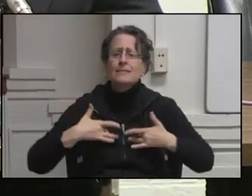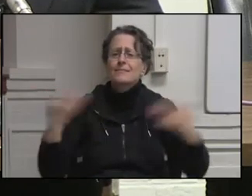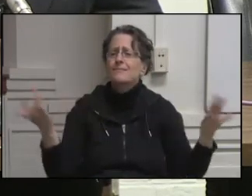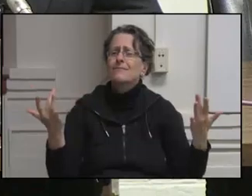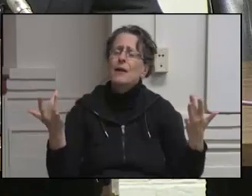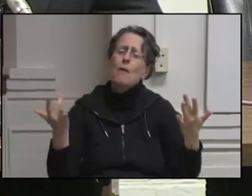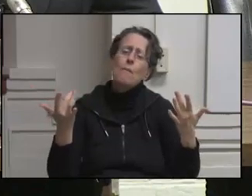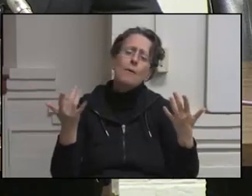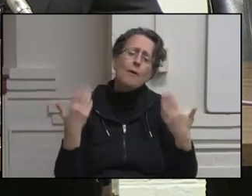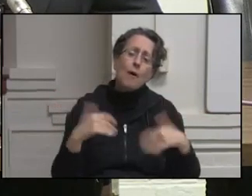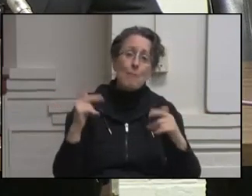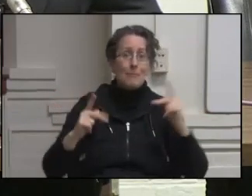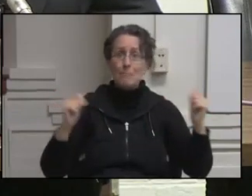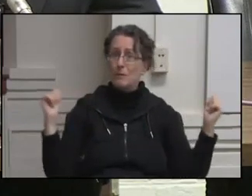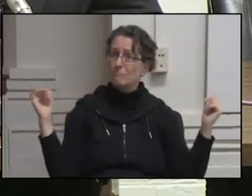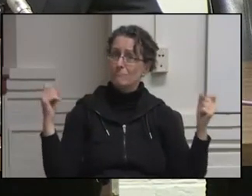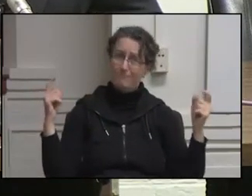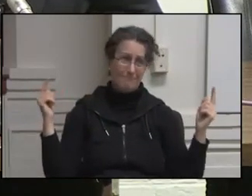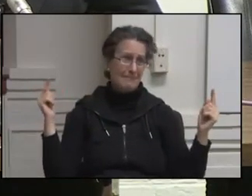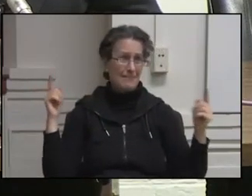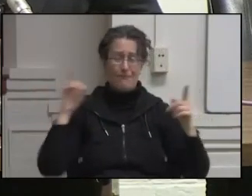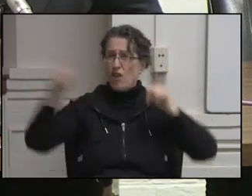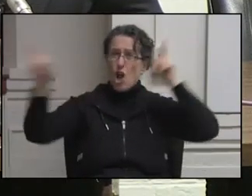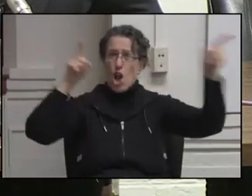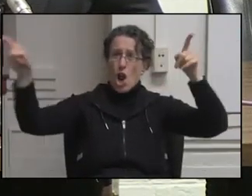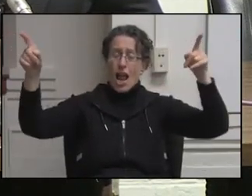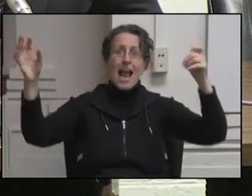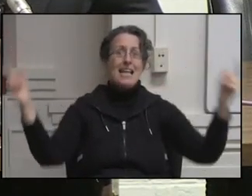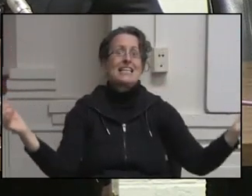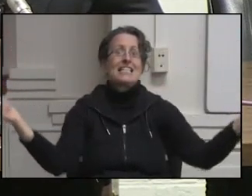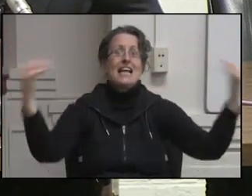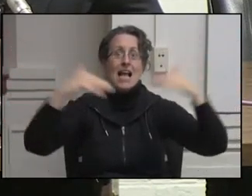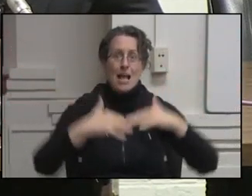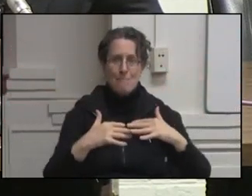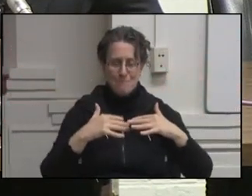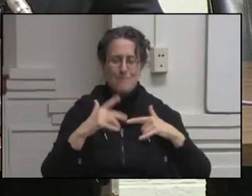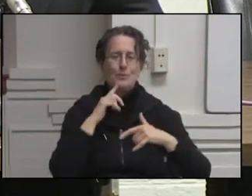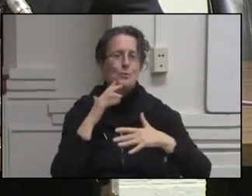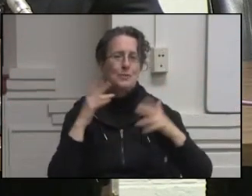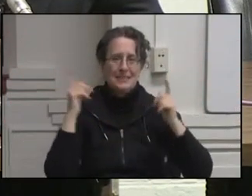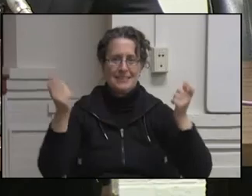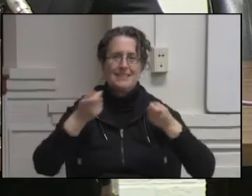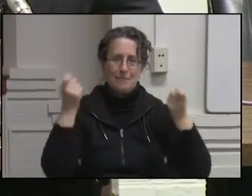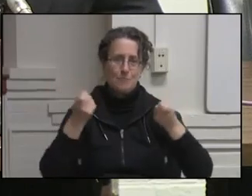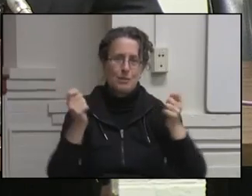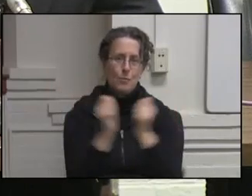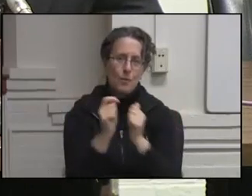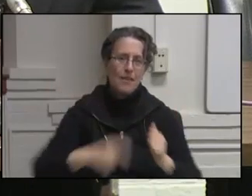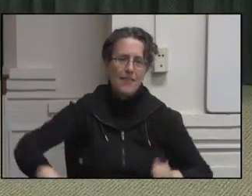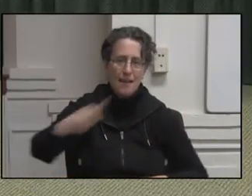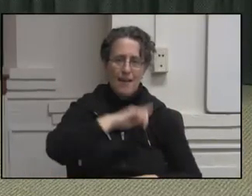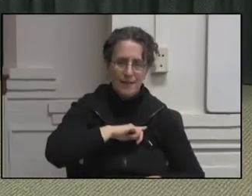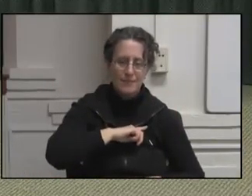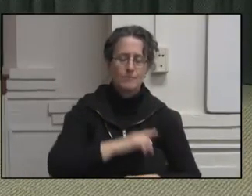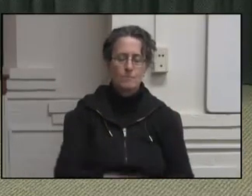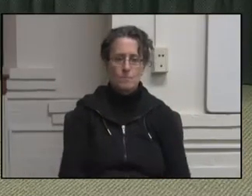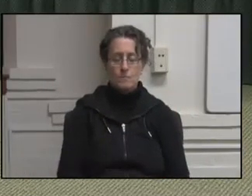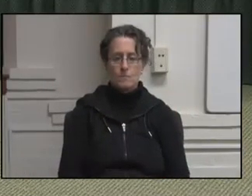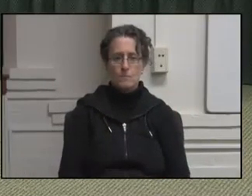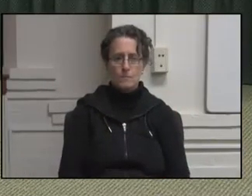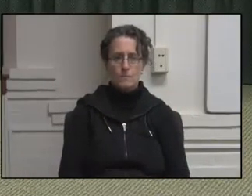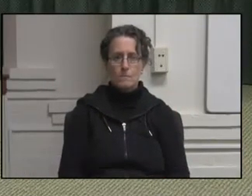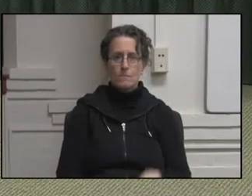that and celebrate with Brattleboro and celebrate our farmers. Can you talk a little bit about the dedication